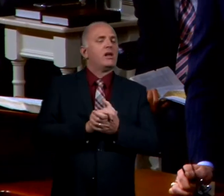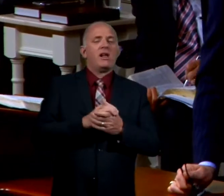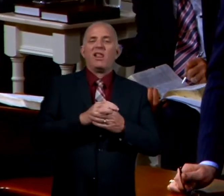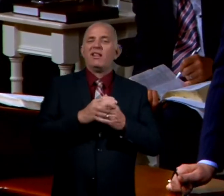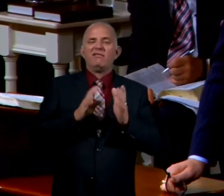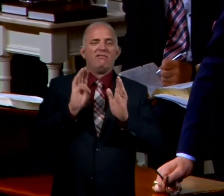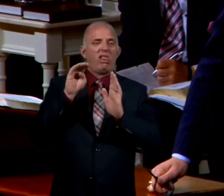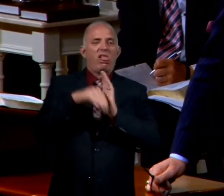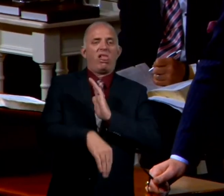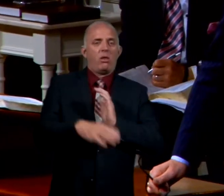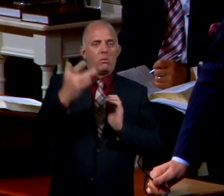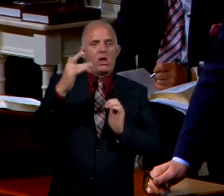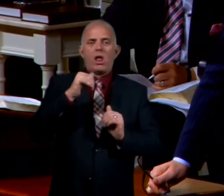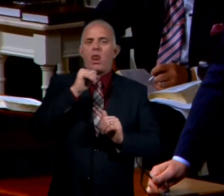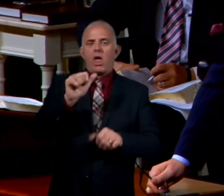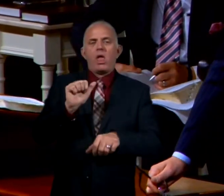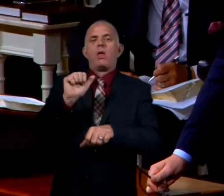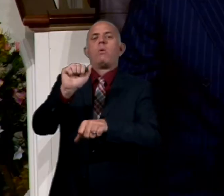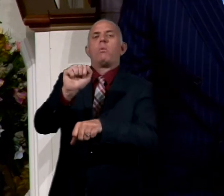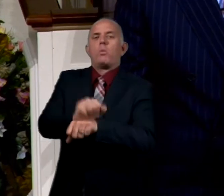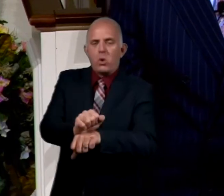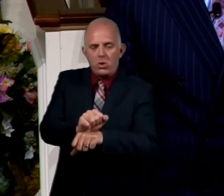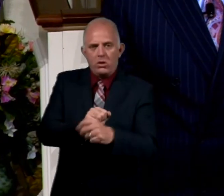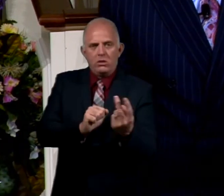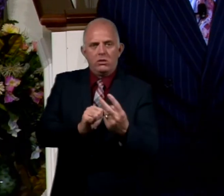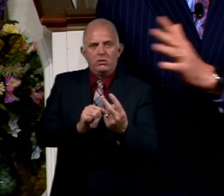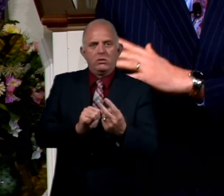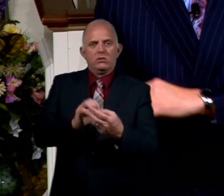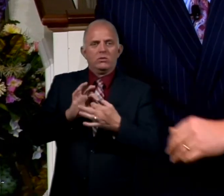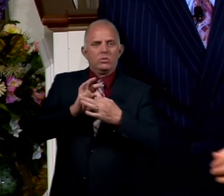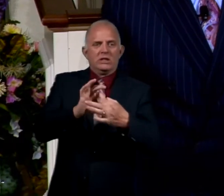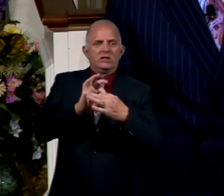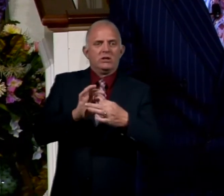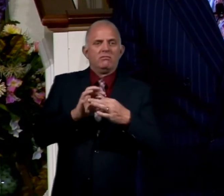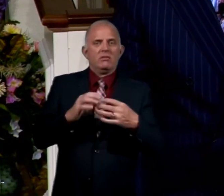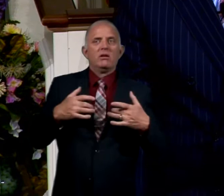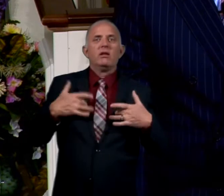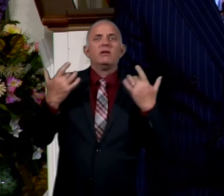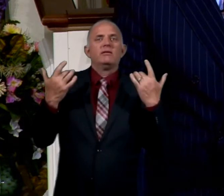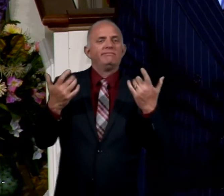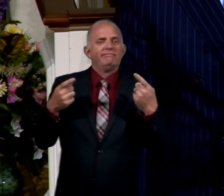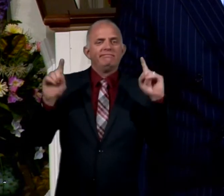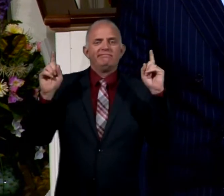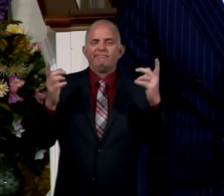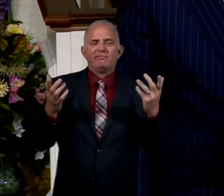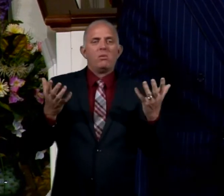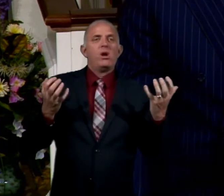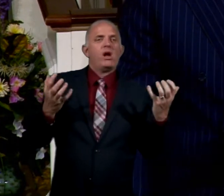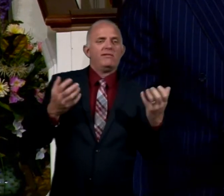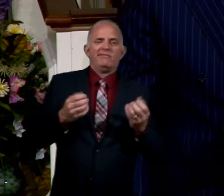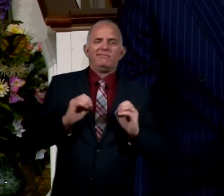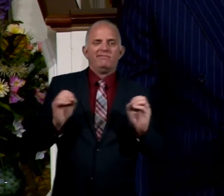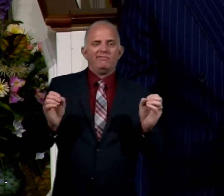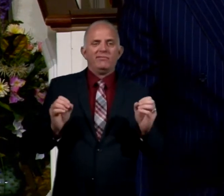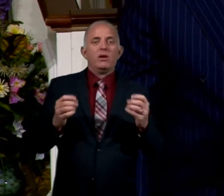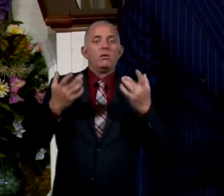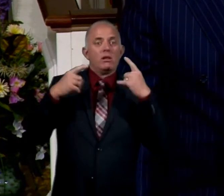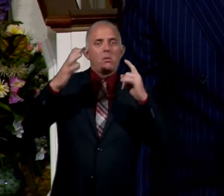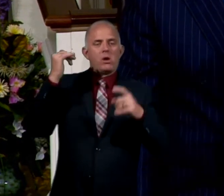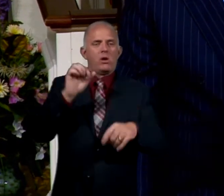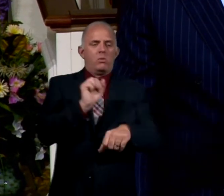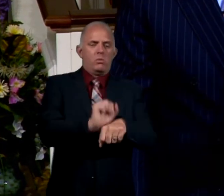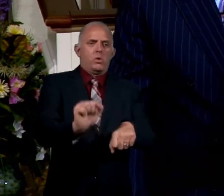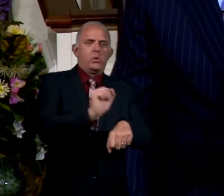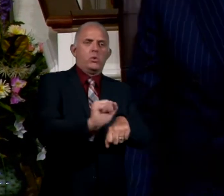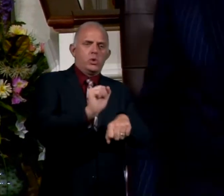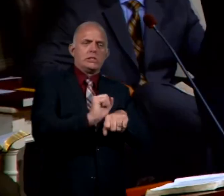People don't work. A relationship doesn't happen because you want it to happen. It happens because you work at it. There's going to